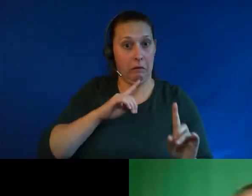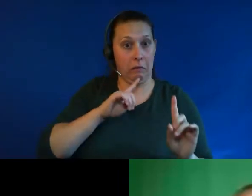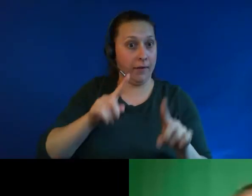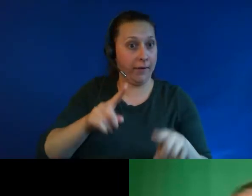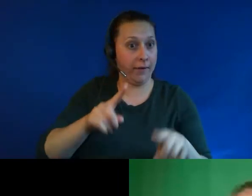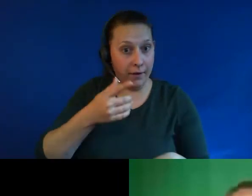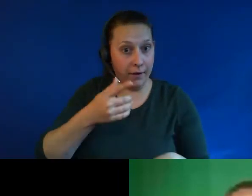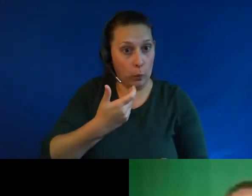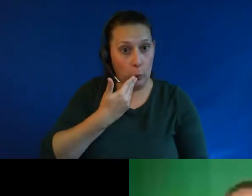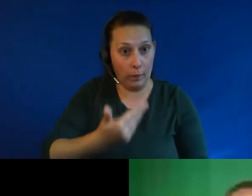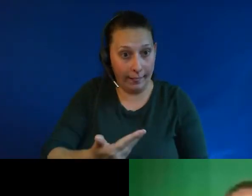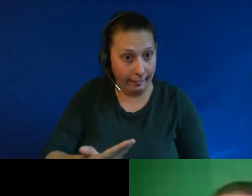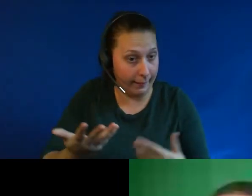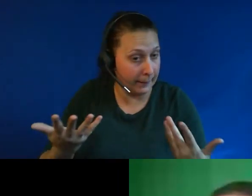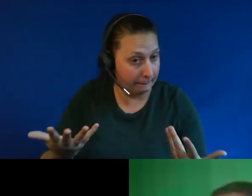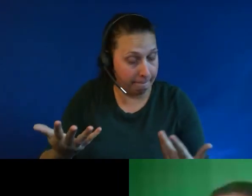the questions.